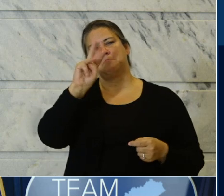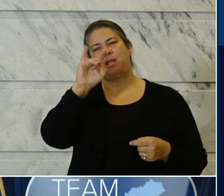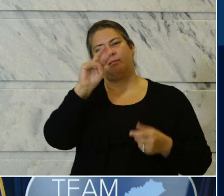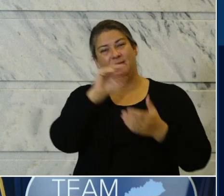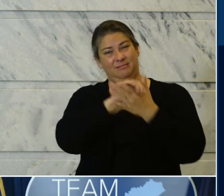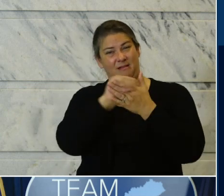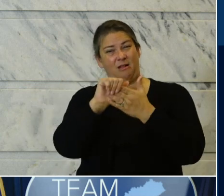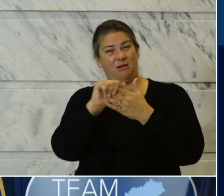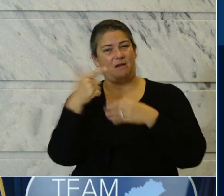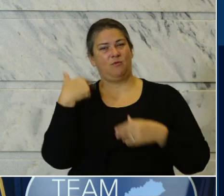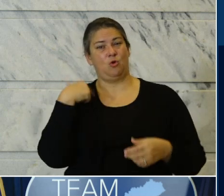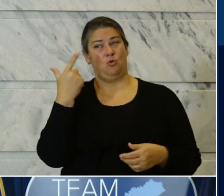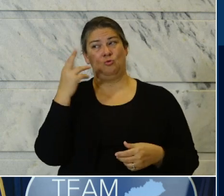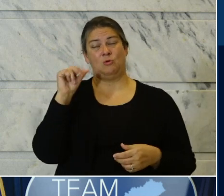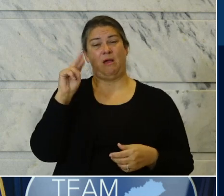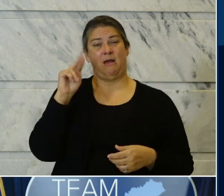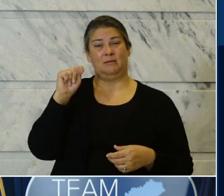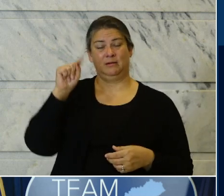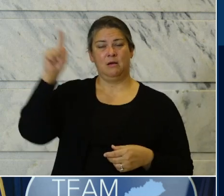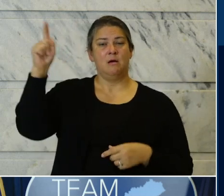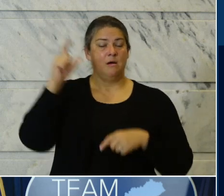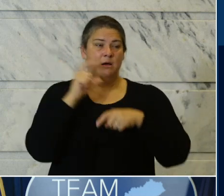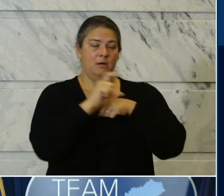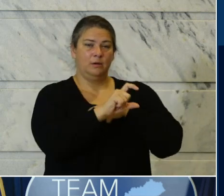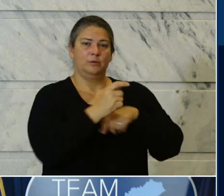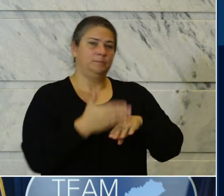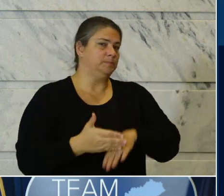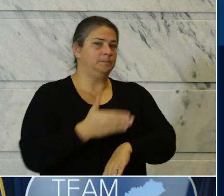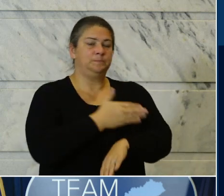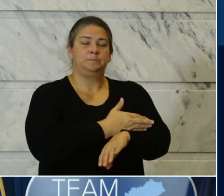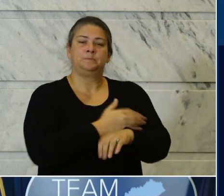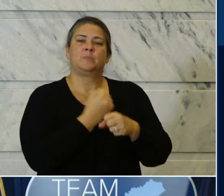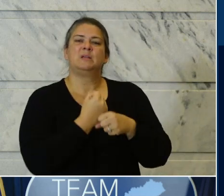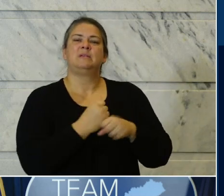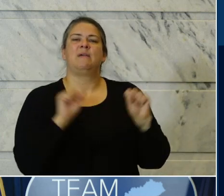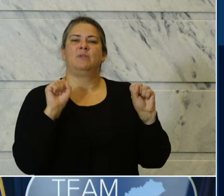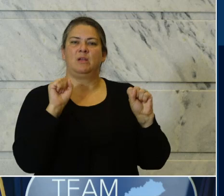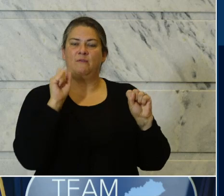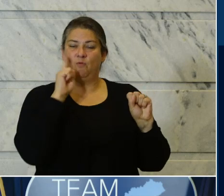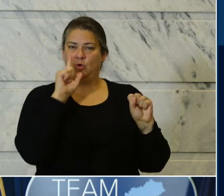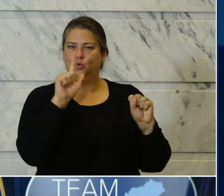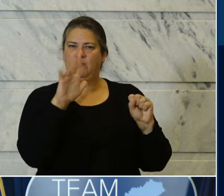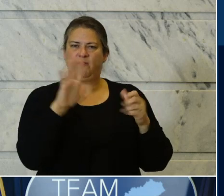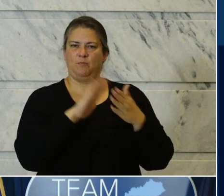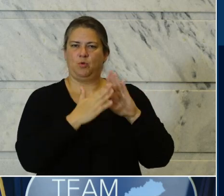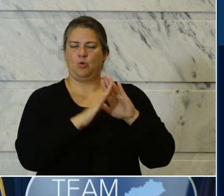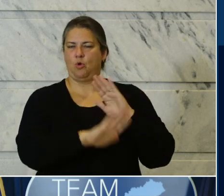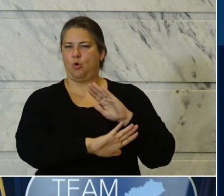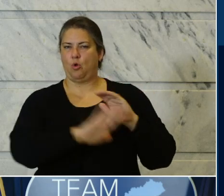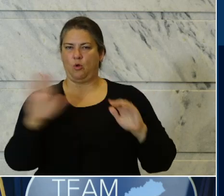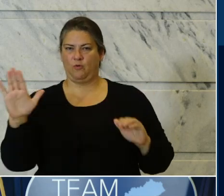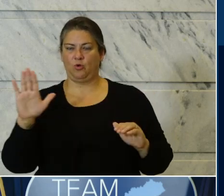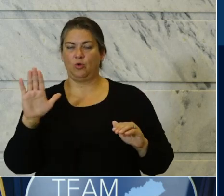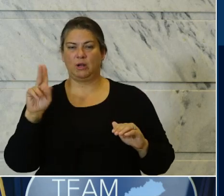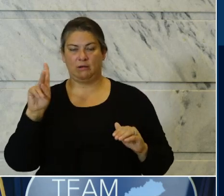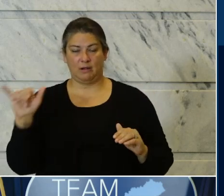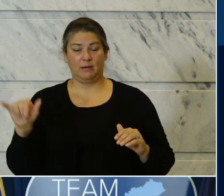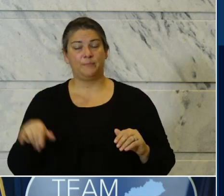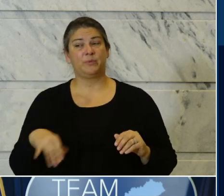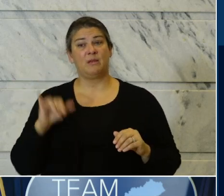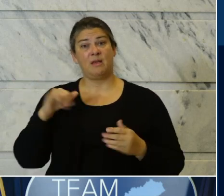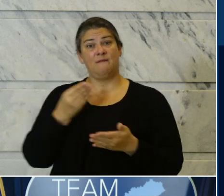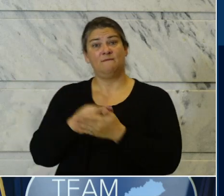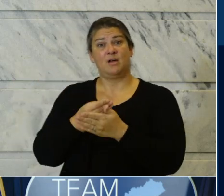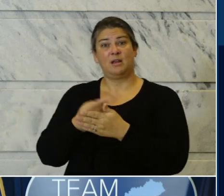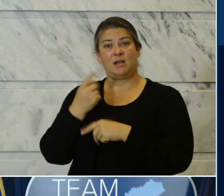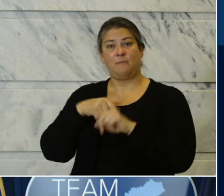grants that will enhance the safety and preparedness of 25 communities across the Commonwealth. The funding comes from the U.S. Department of Homeland